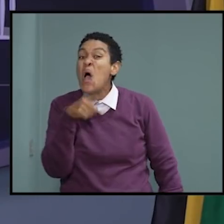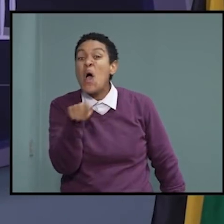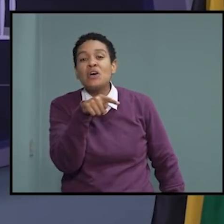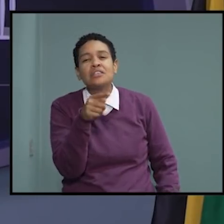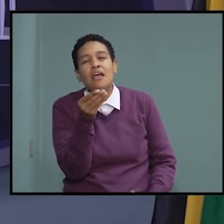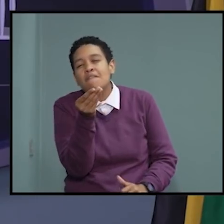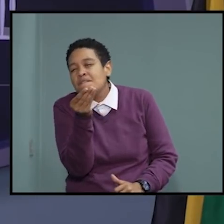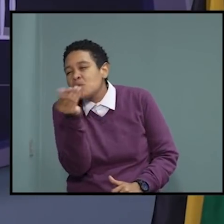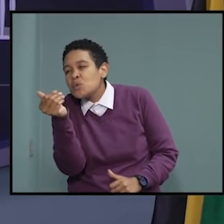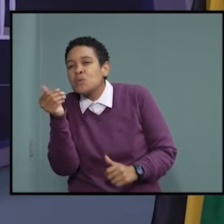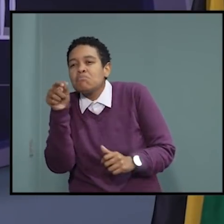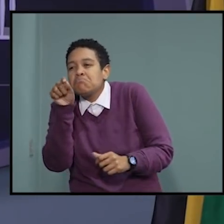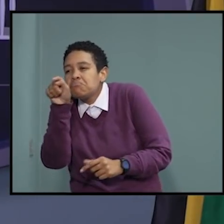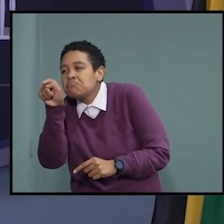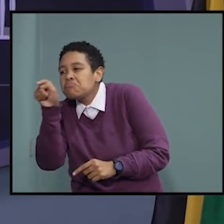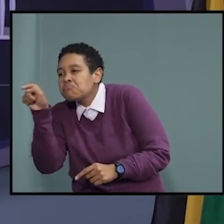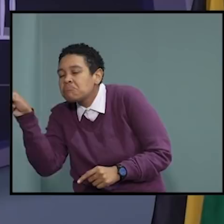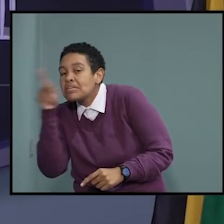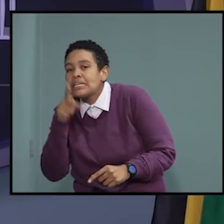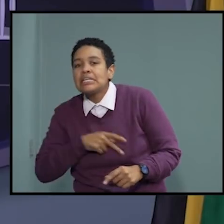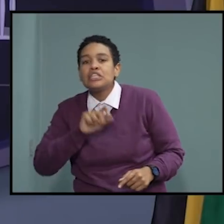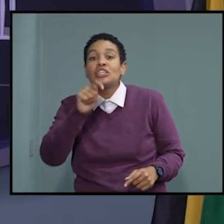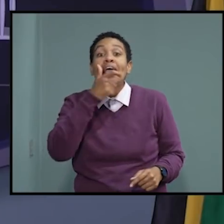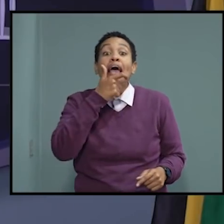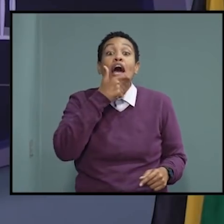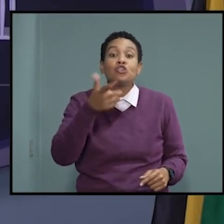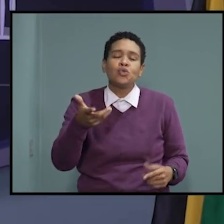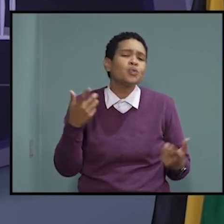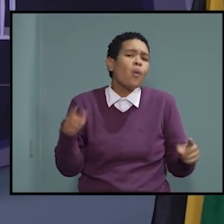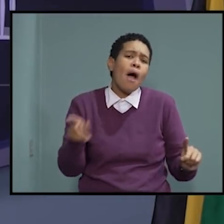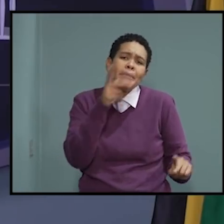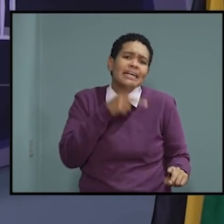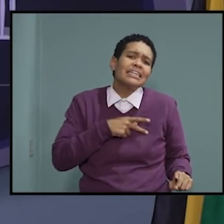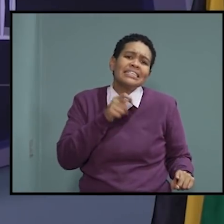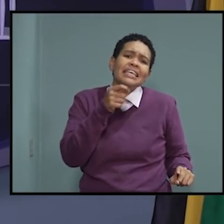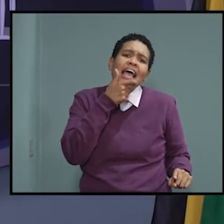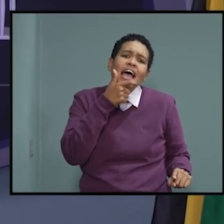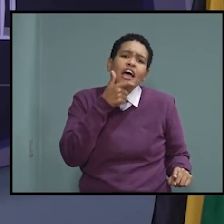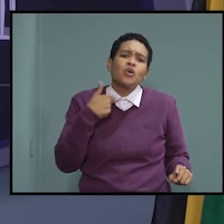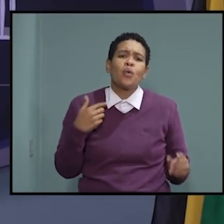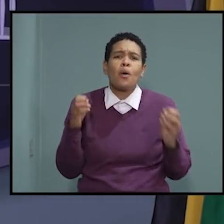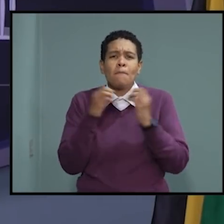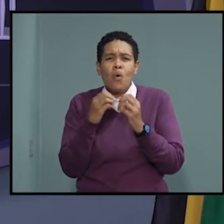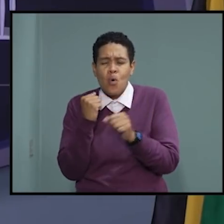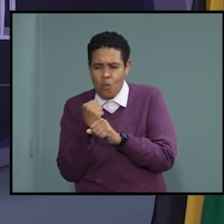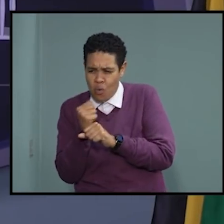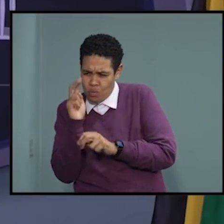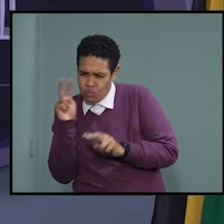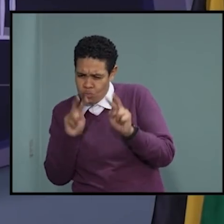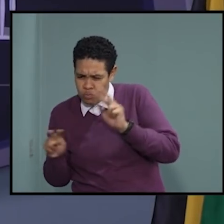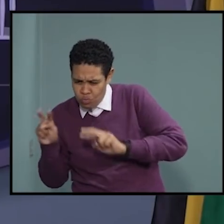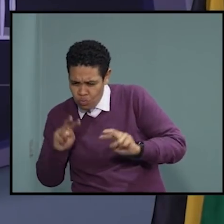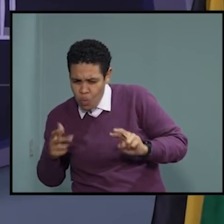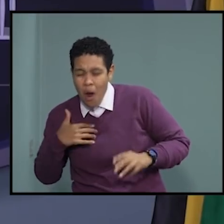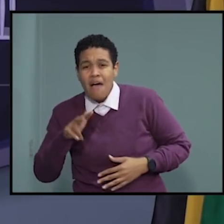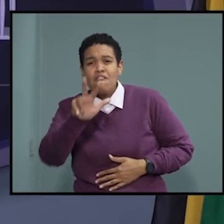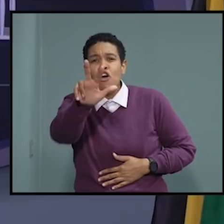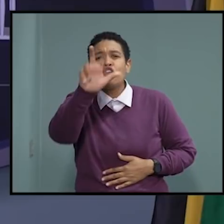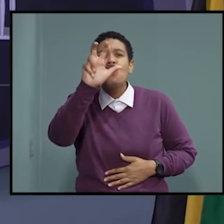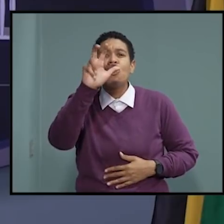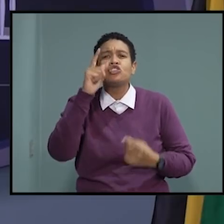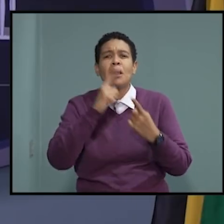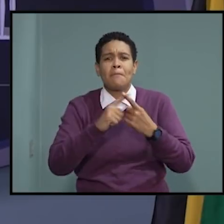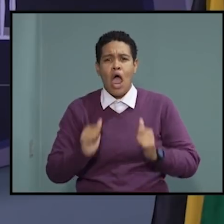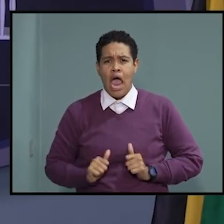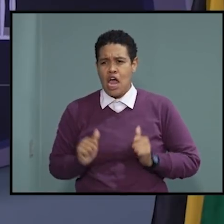of Kingston and St. Andrew. For Kingston and St. Andrew, we are doing further work. We have a further 300 plus addresses